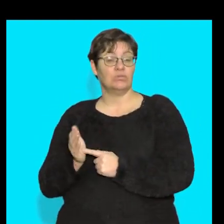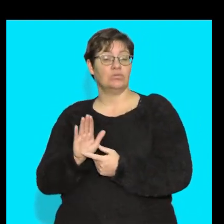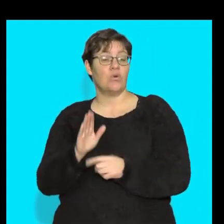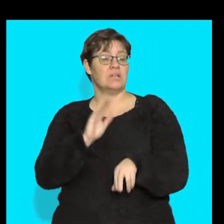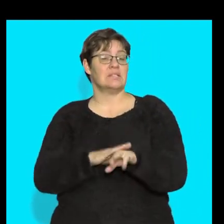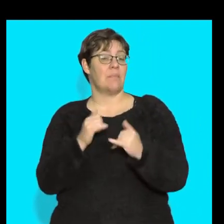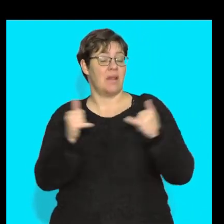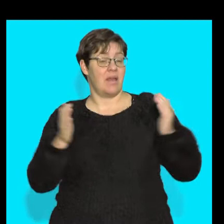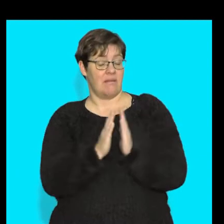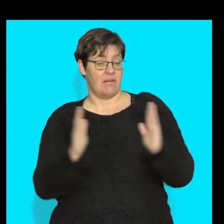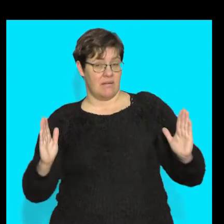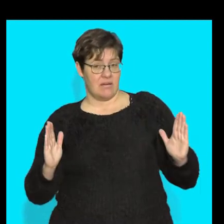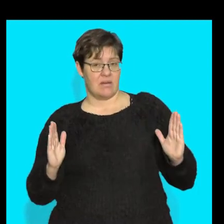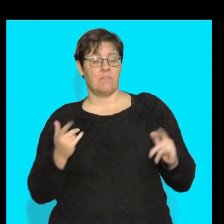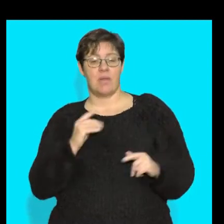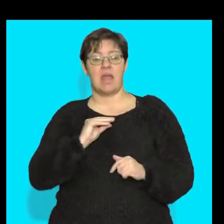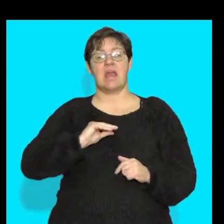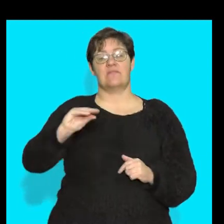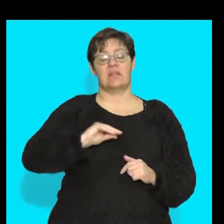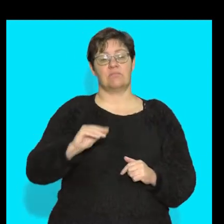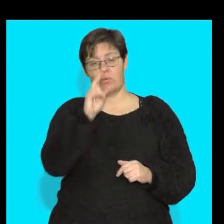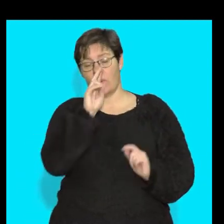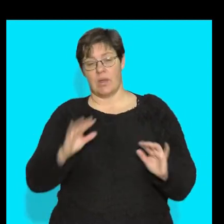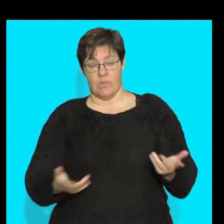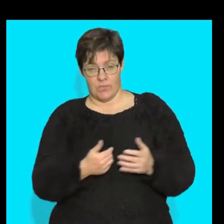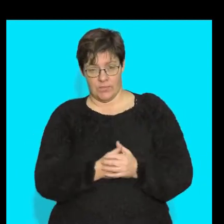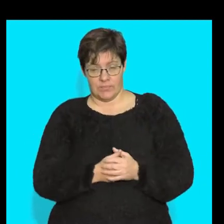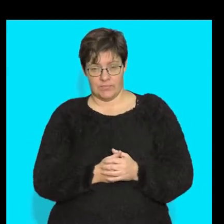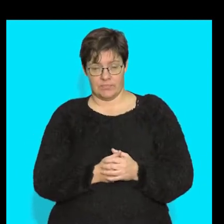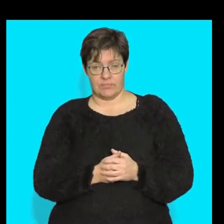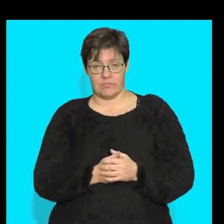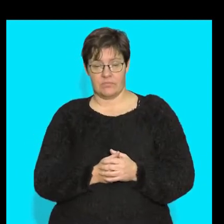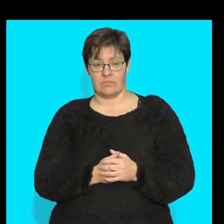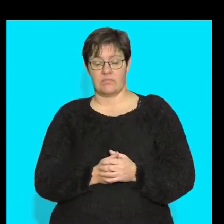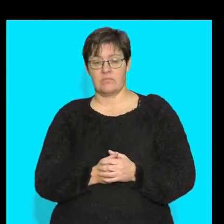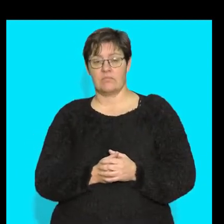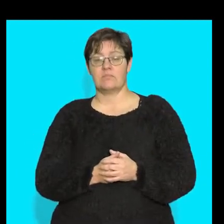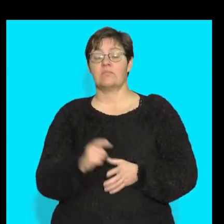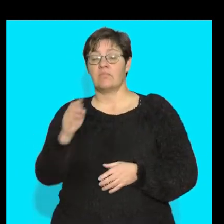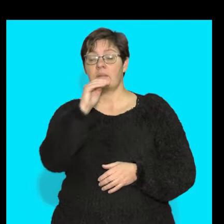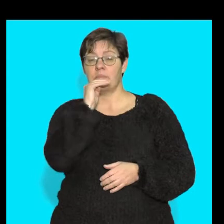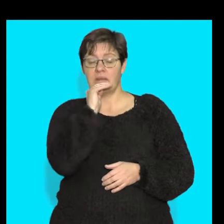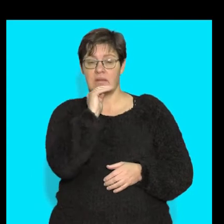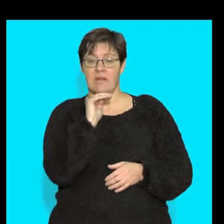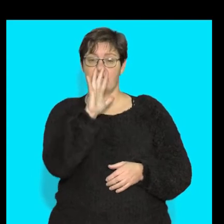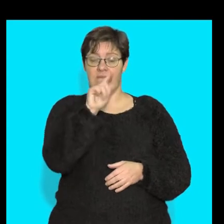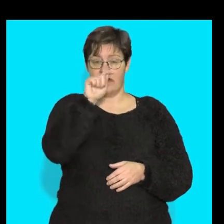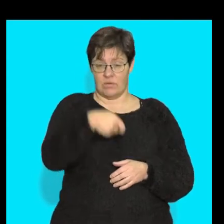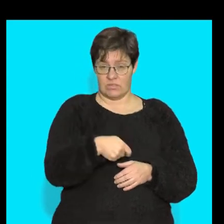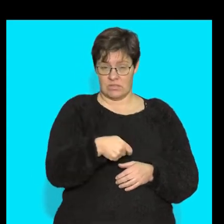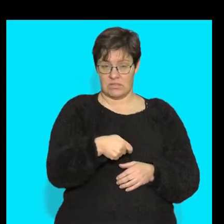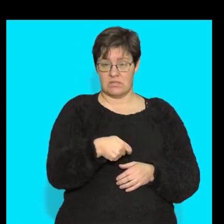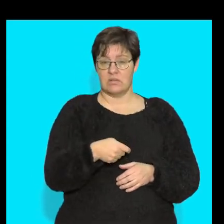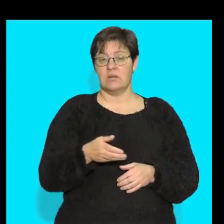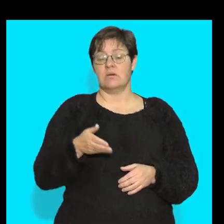this is how my investment is going to look like. So this line means that the 5,000 remains in